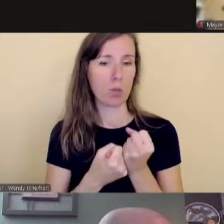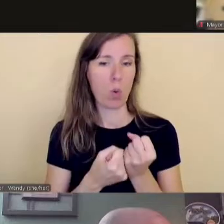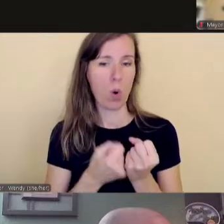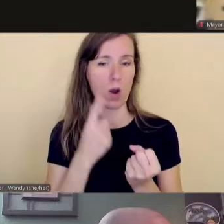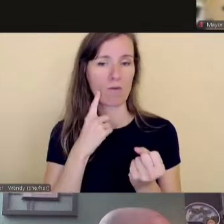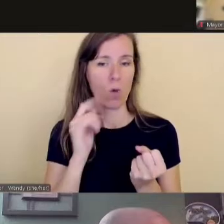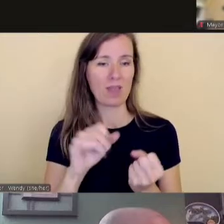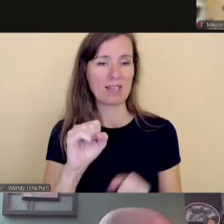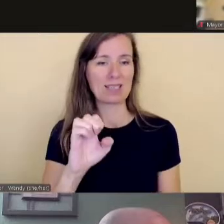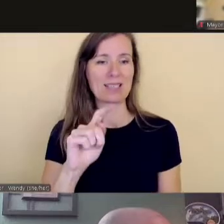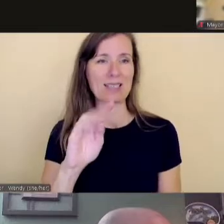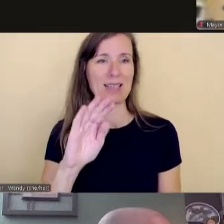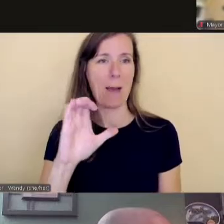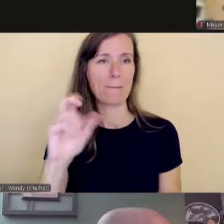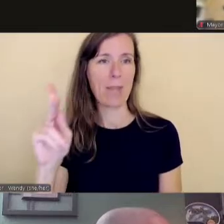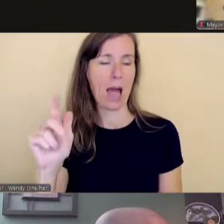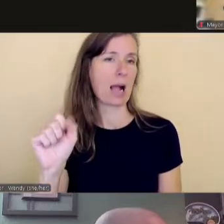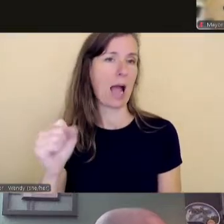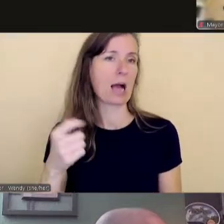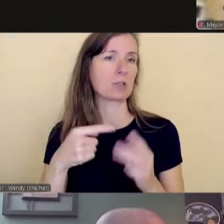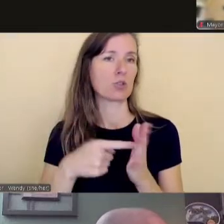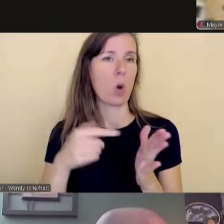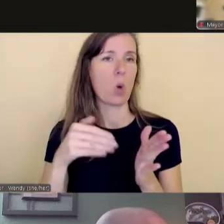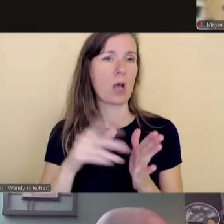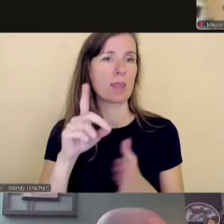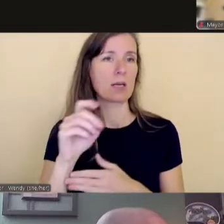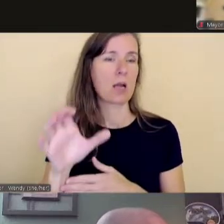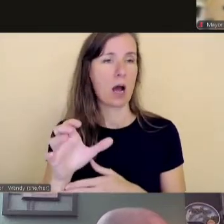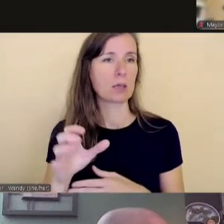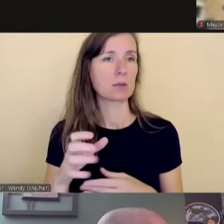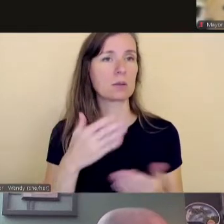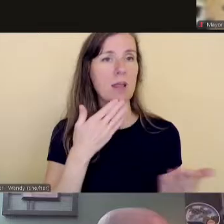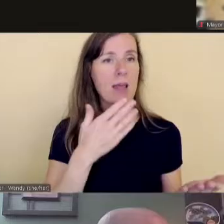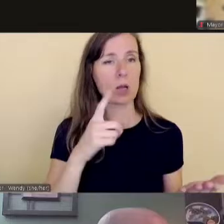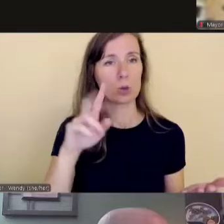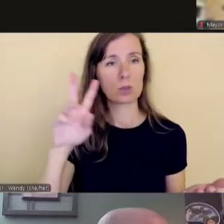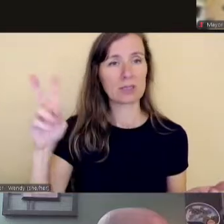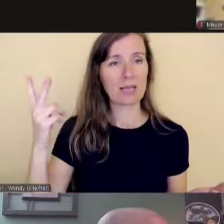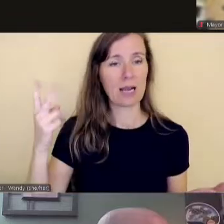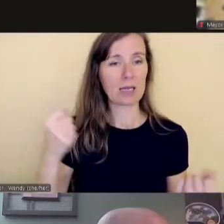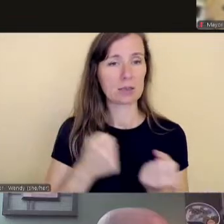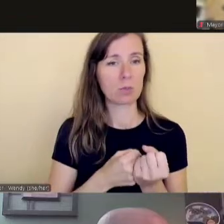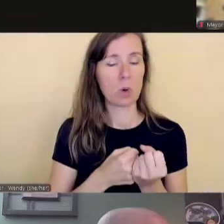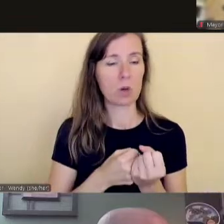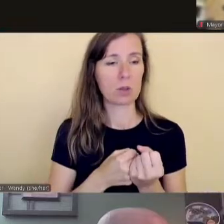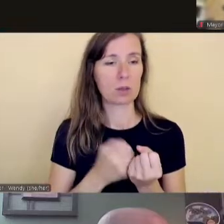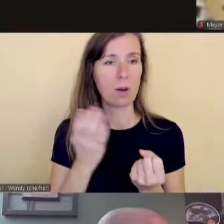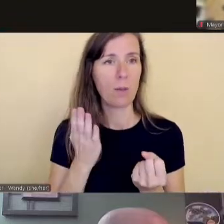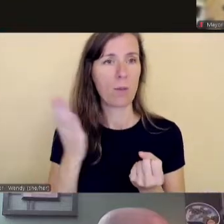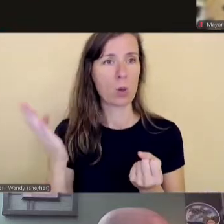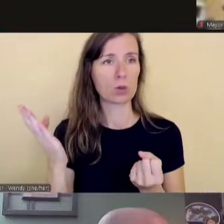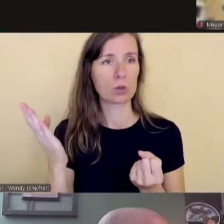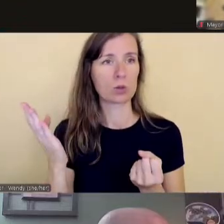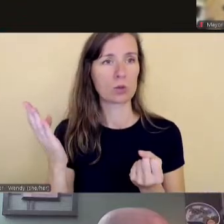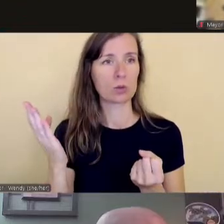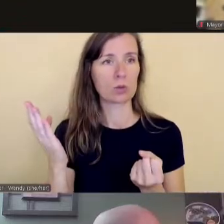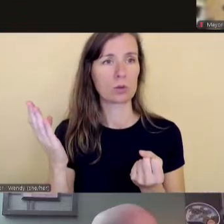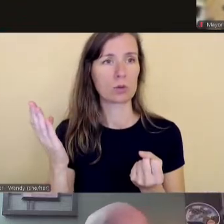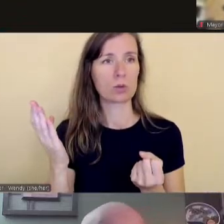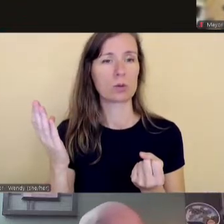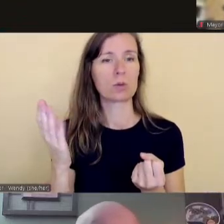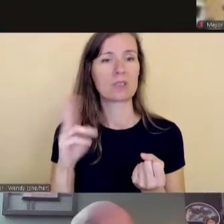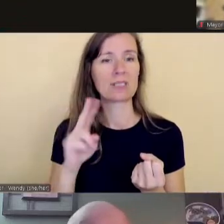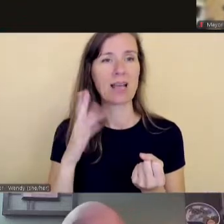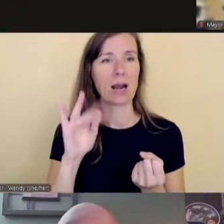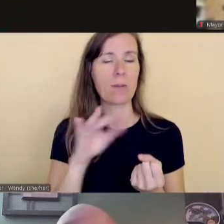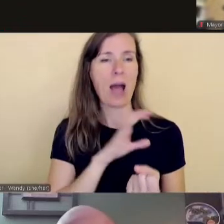documents. Thank you for that. Is there a second to that motion? Second. The motion was made by Vice Mayor Briner and seconded by